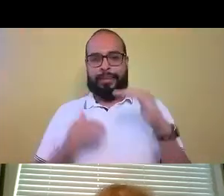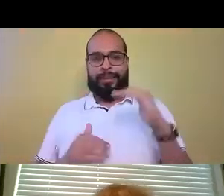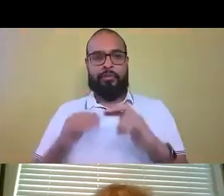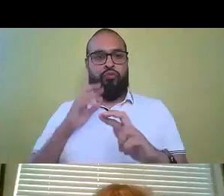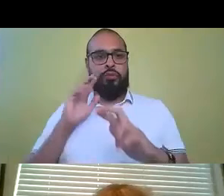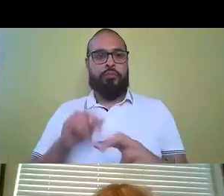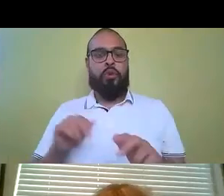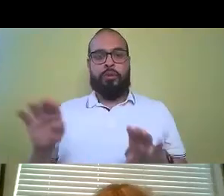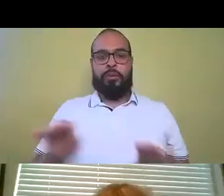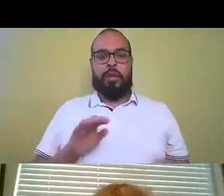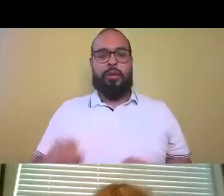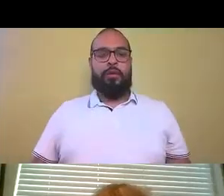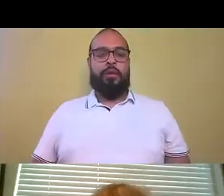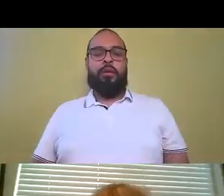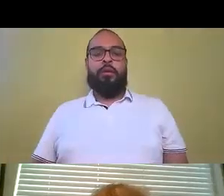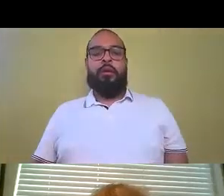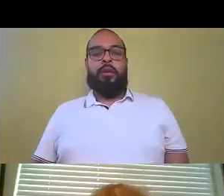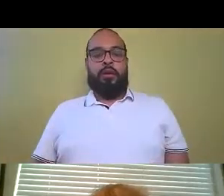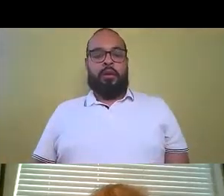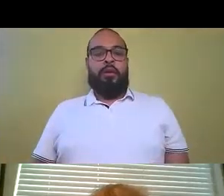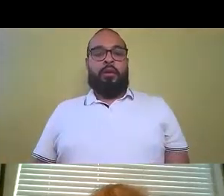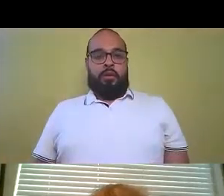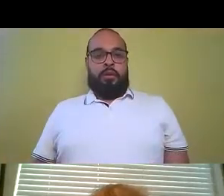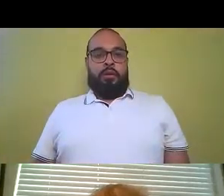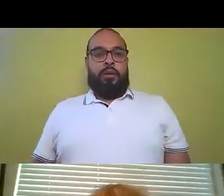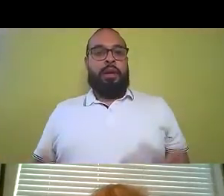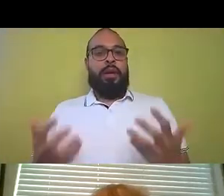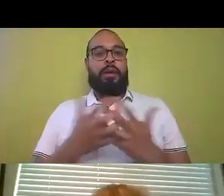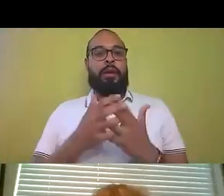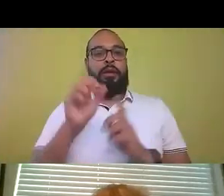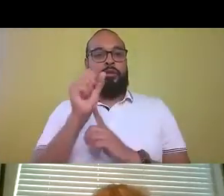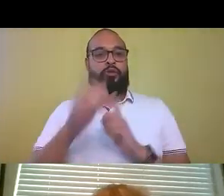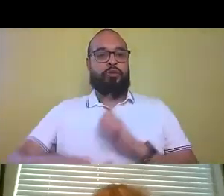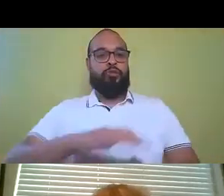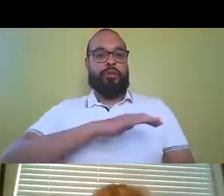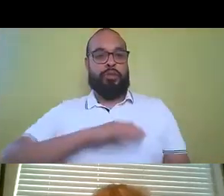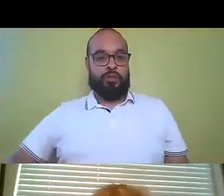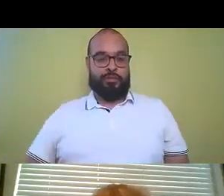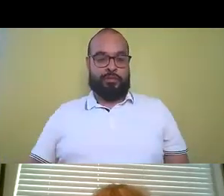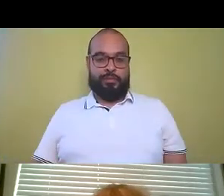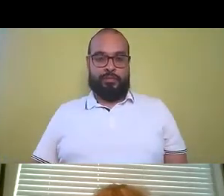behavior that matches the situation at hand.